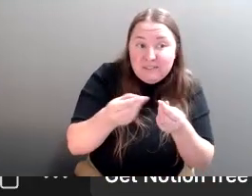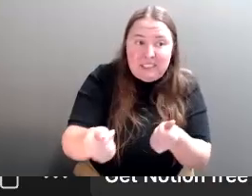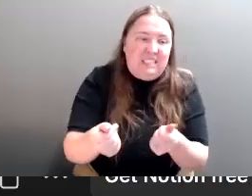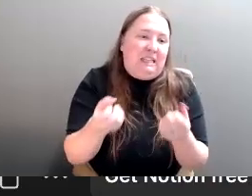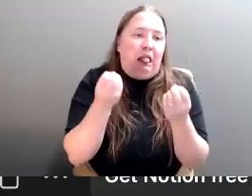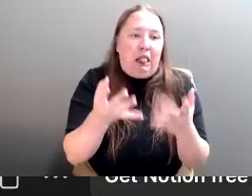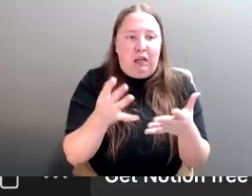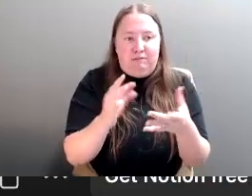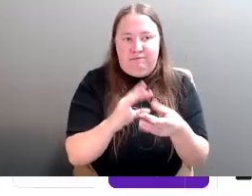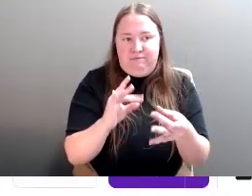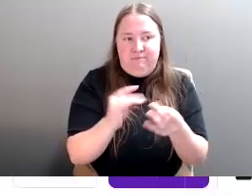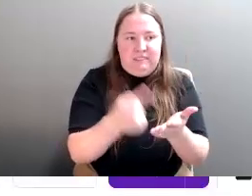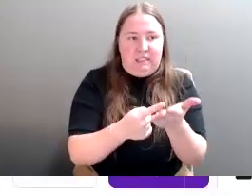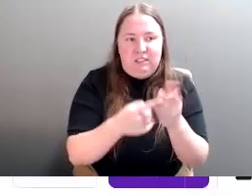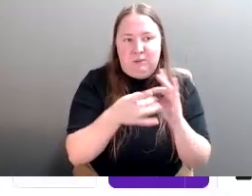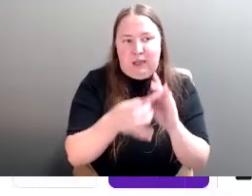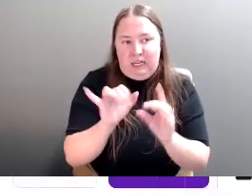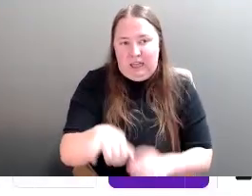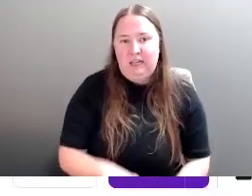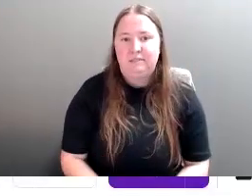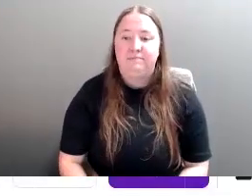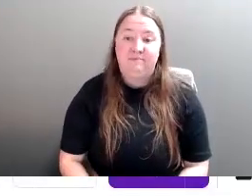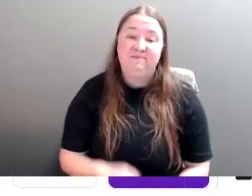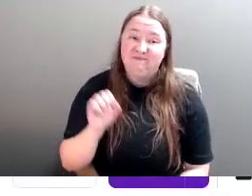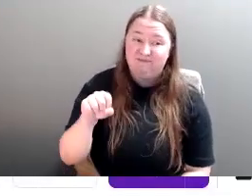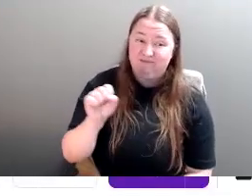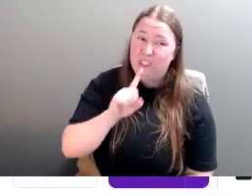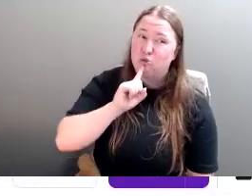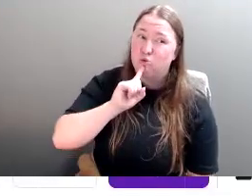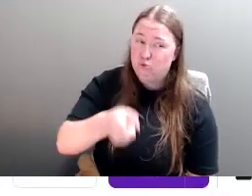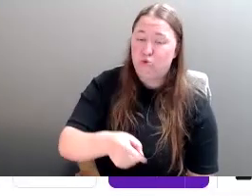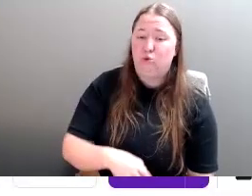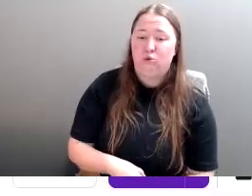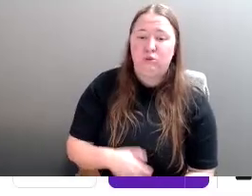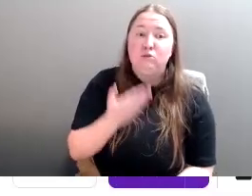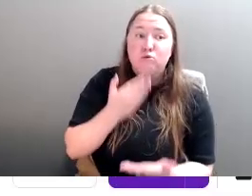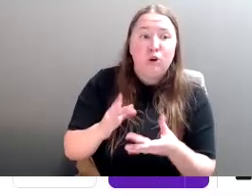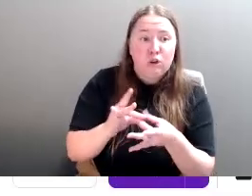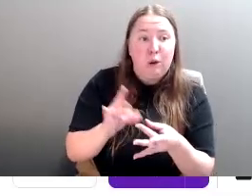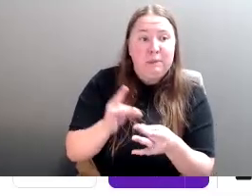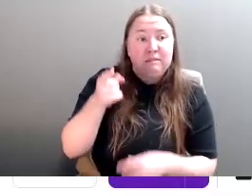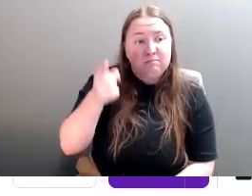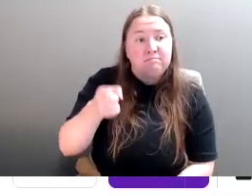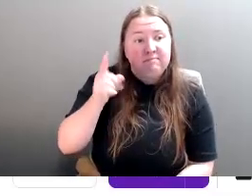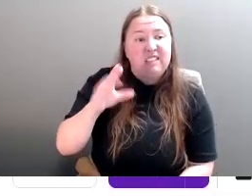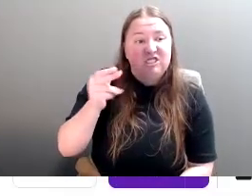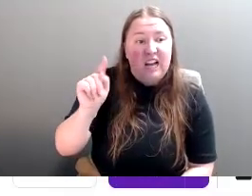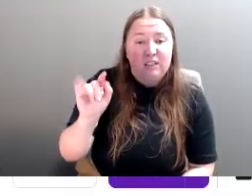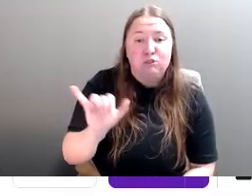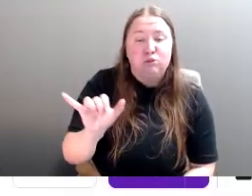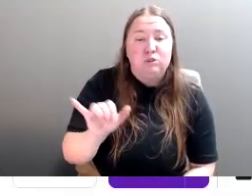with that too as well. Great. That's so true, right? And there was some good comments here. So,